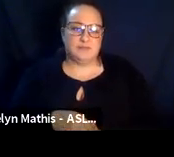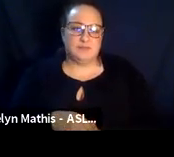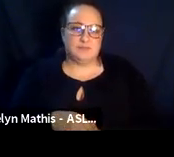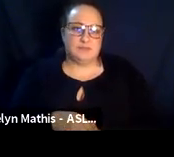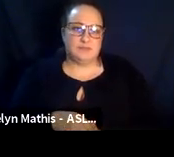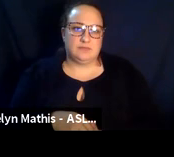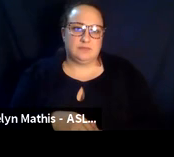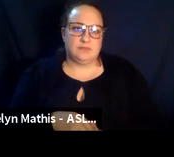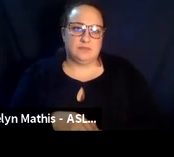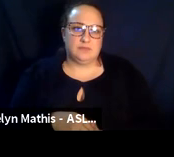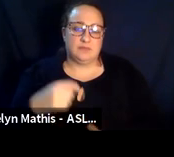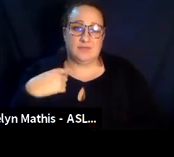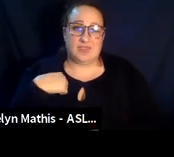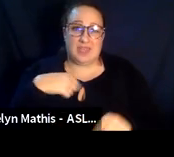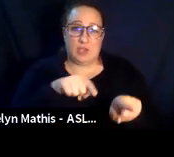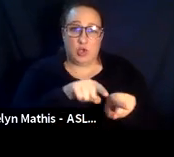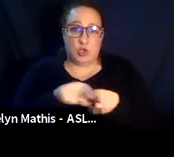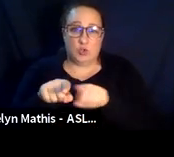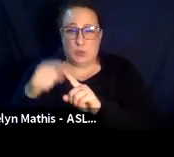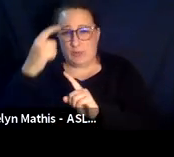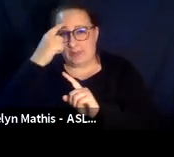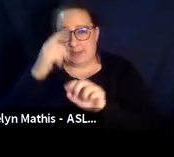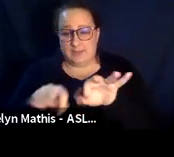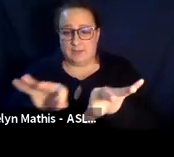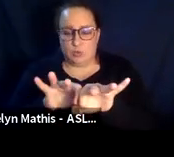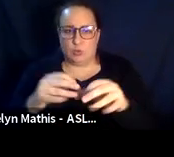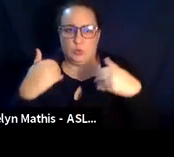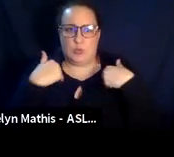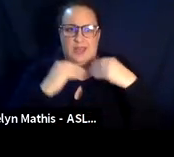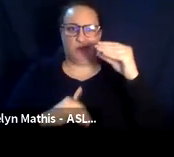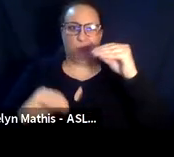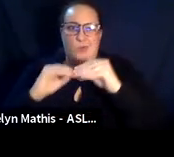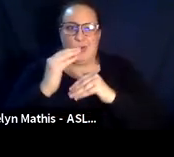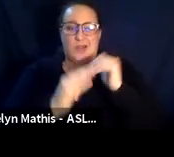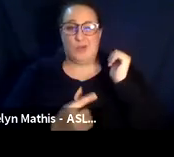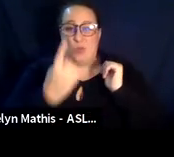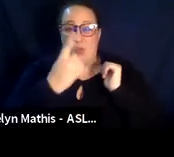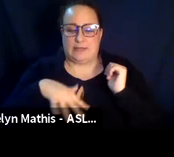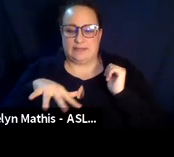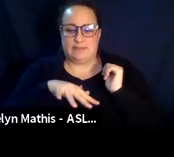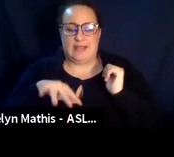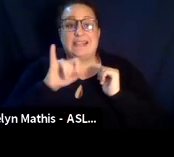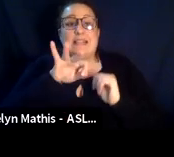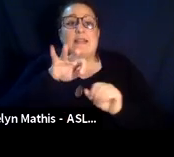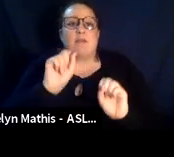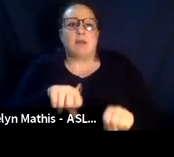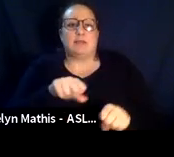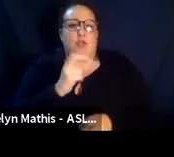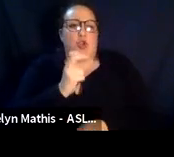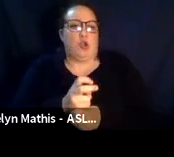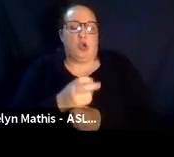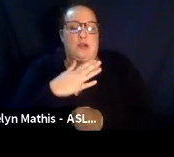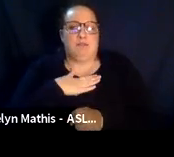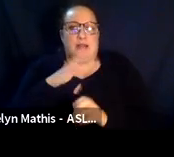I also think it's important to have more than one space if possible. It'd be hard in my house. I have a teeny